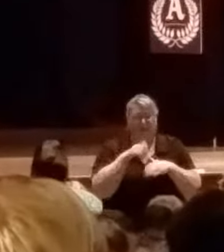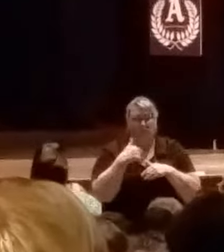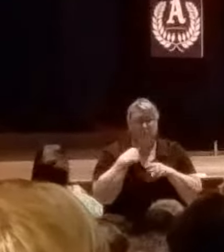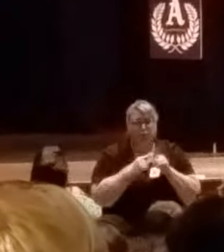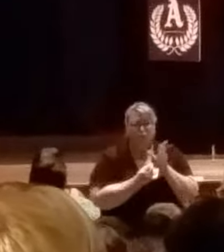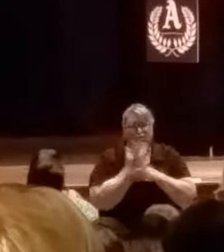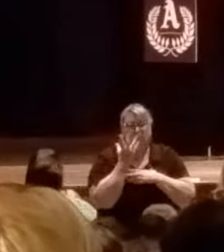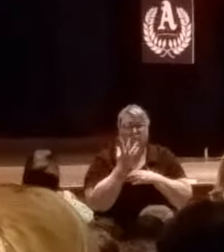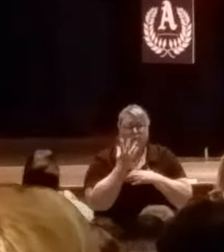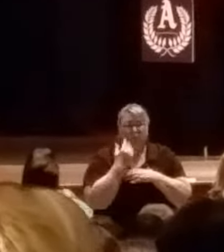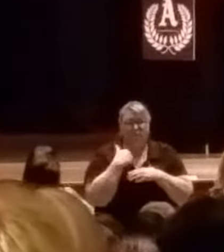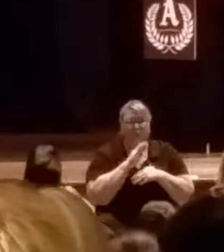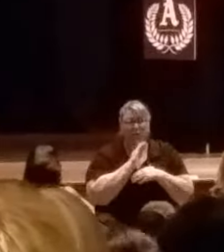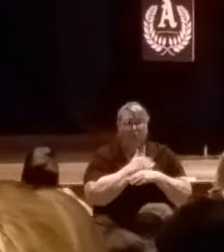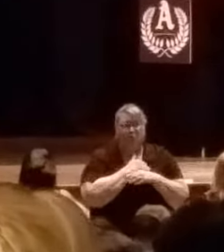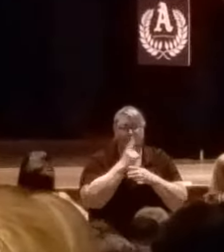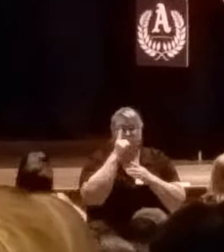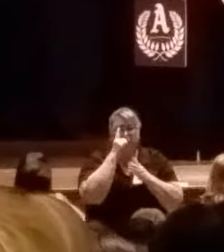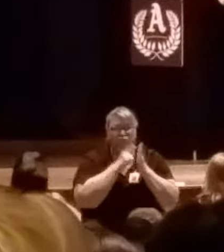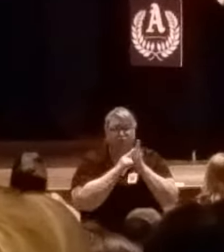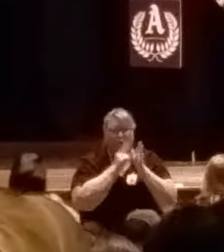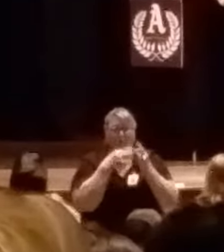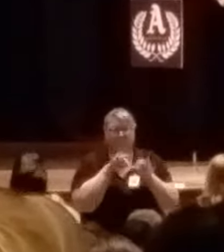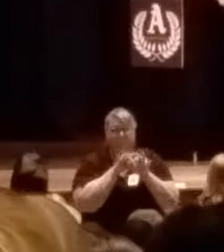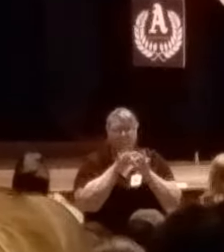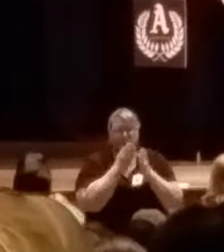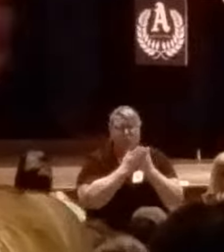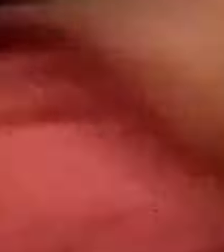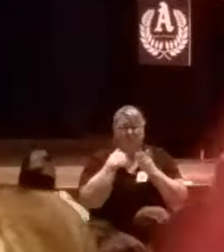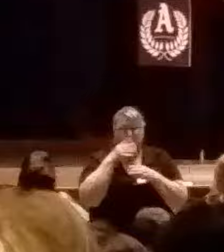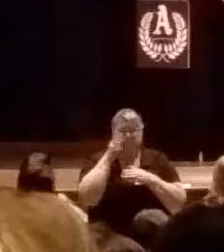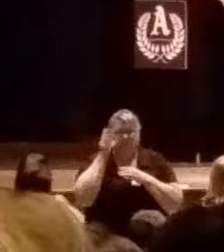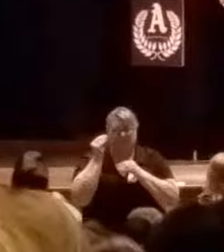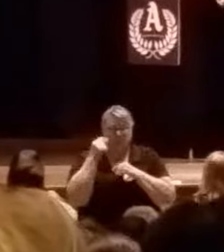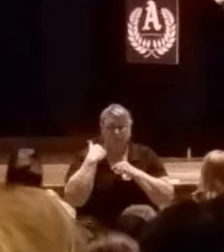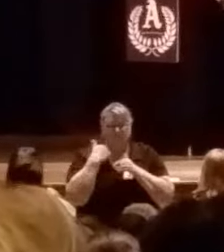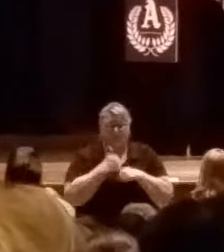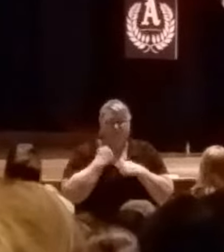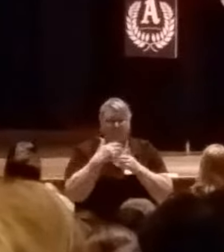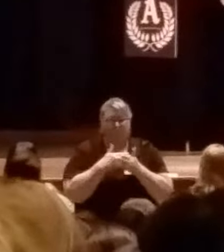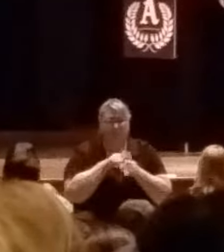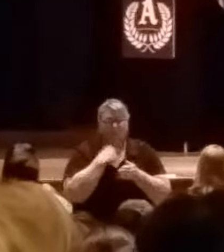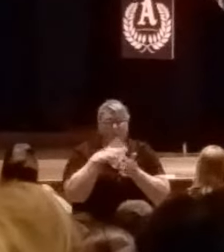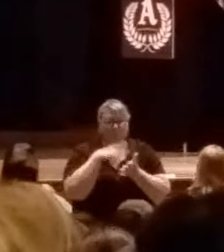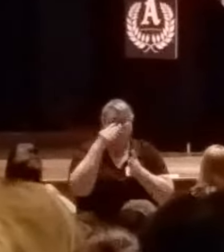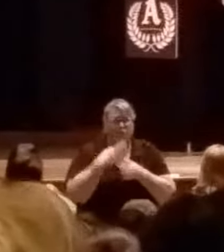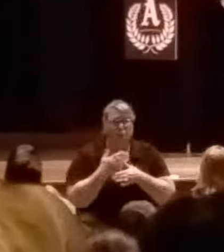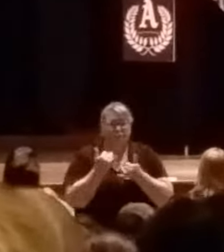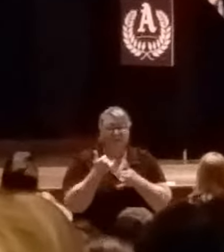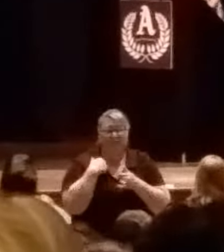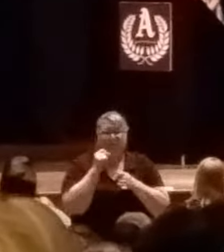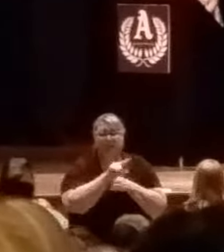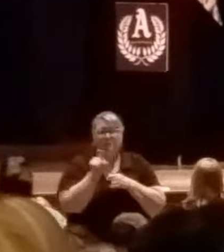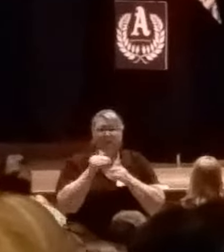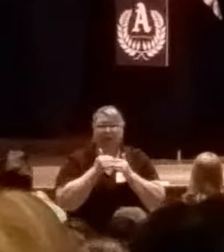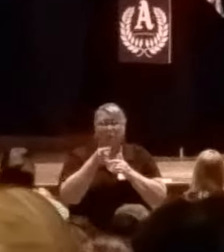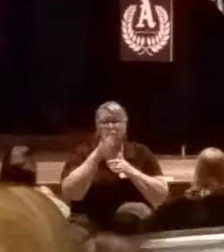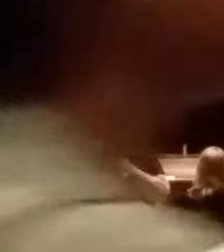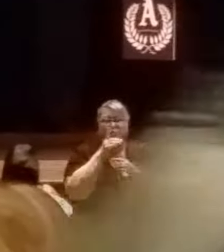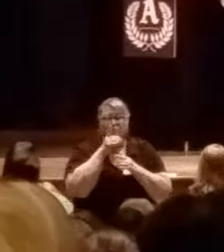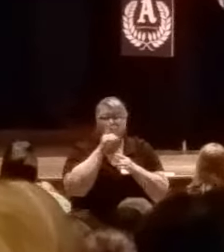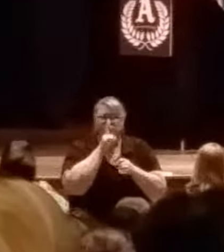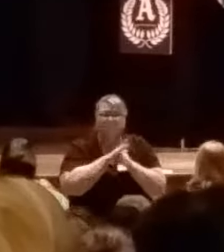grow are critical parts of preparing us to become lifelong learners. Today, I ask you, how will you